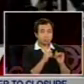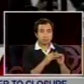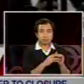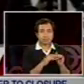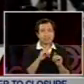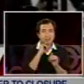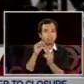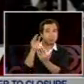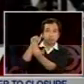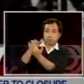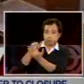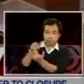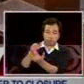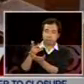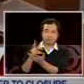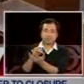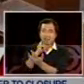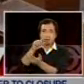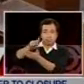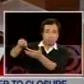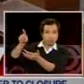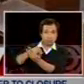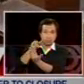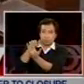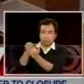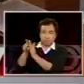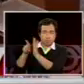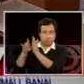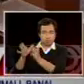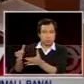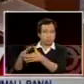pinupuna ang prosecution dito. Hindi pa naman nagpipresenta yung defense, no? Ibig sabihin,